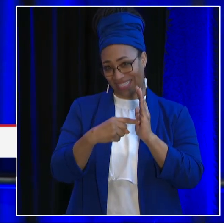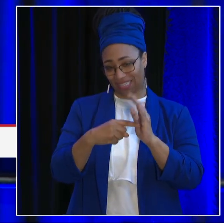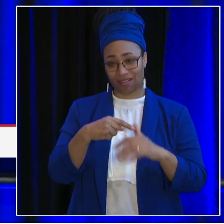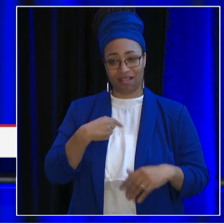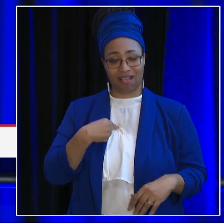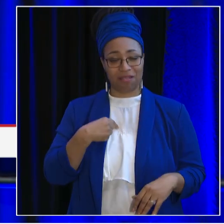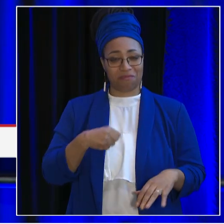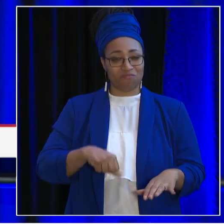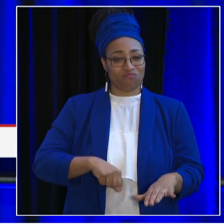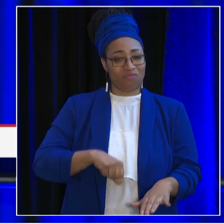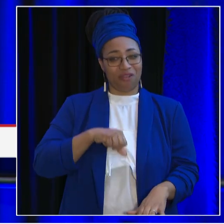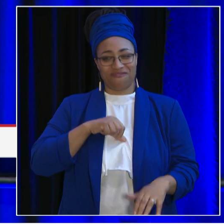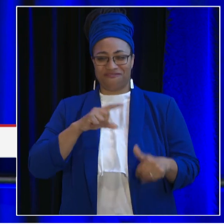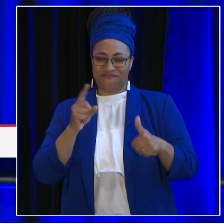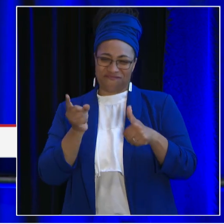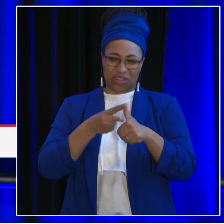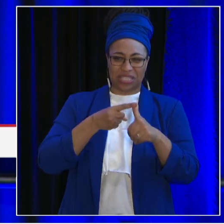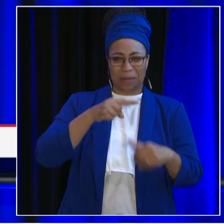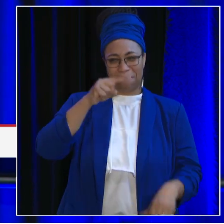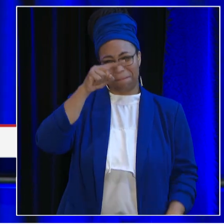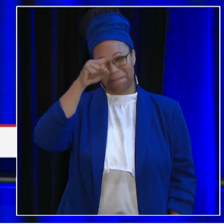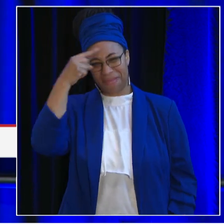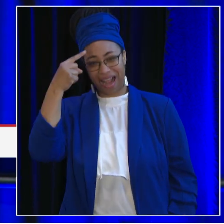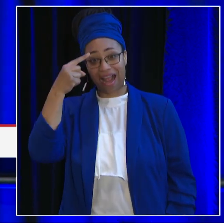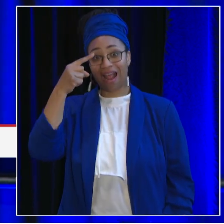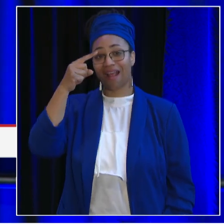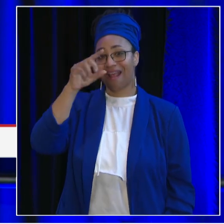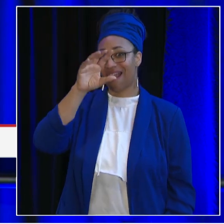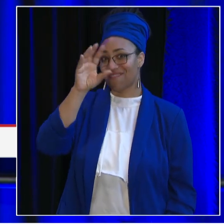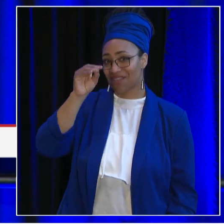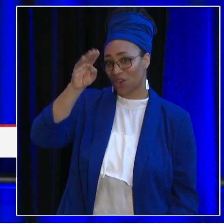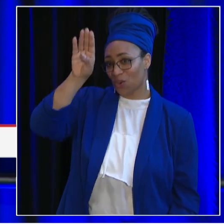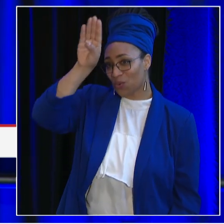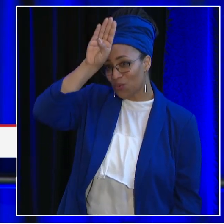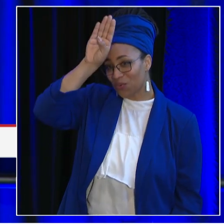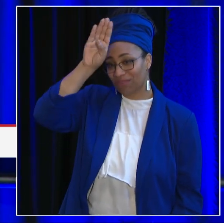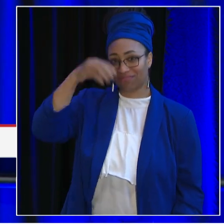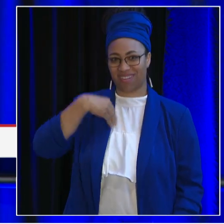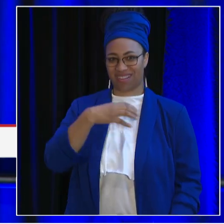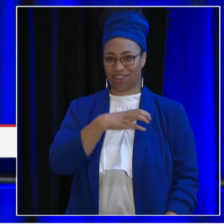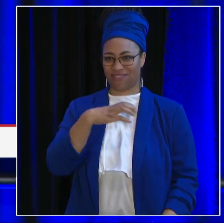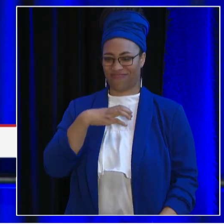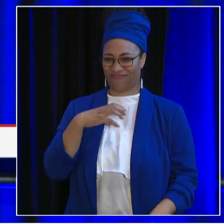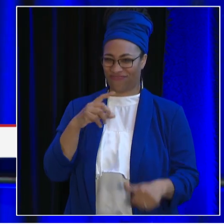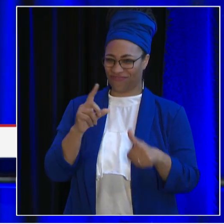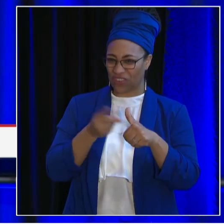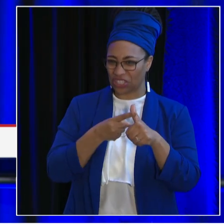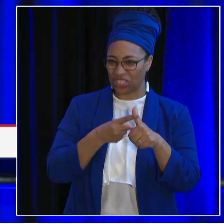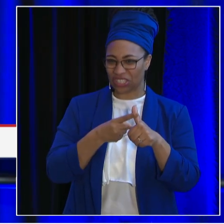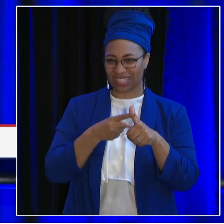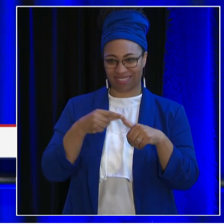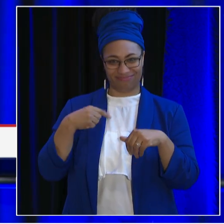black Afro-Cuban member of Congress and the first member of my generation, Gen Z, to be in Congress.